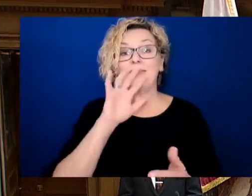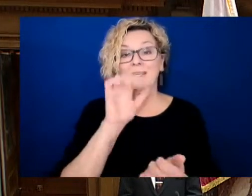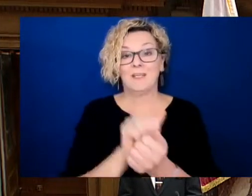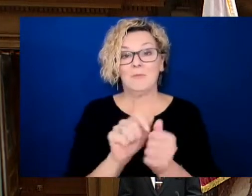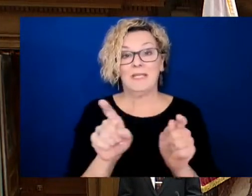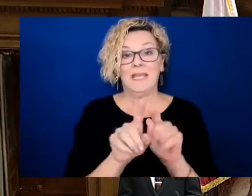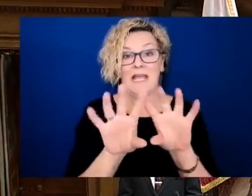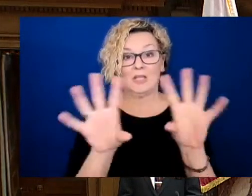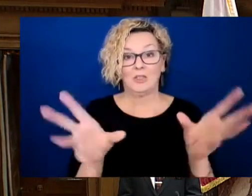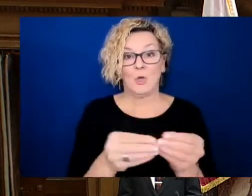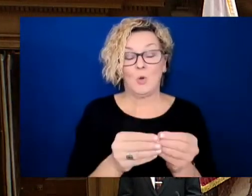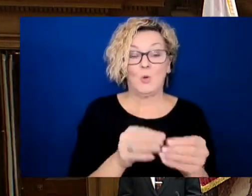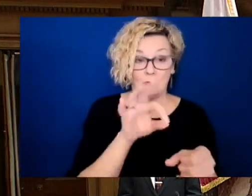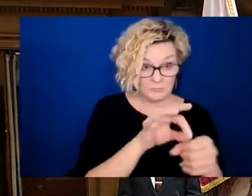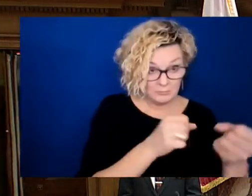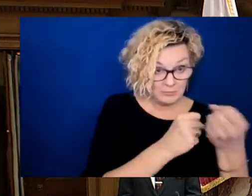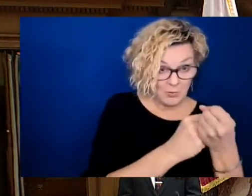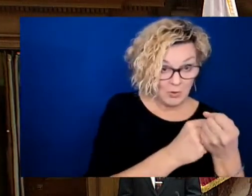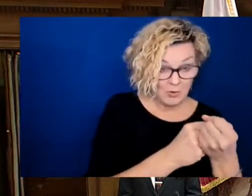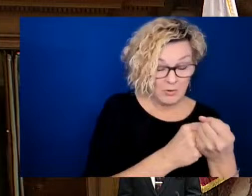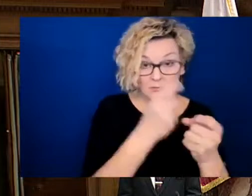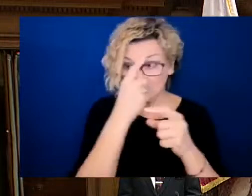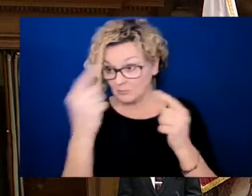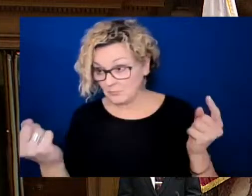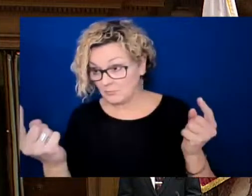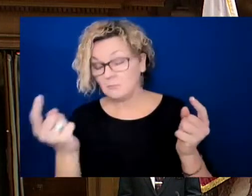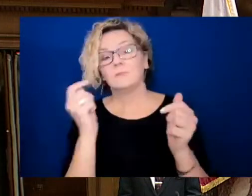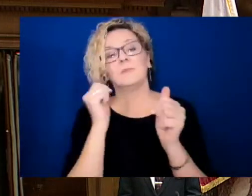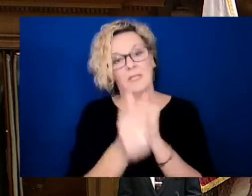Aye. Opposed? Motion carried.